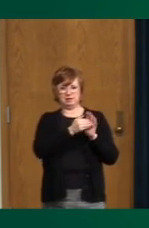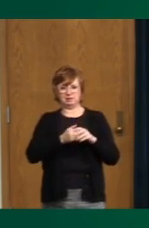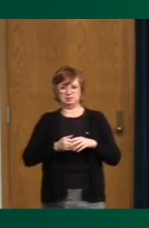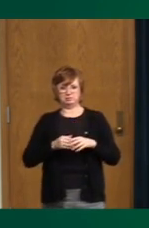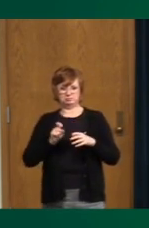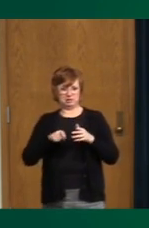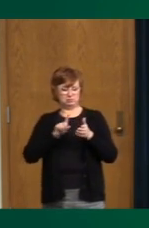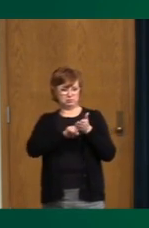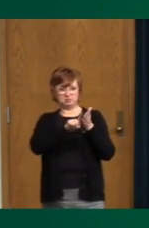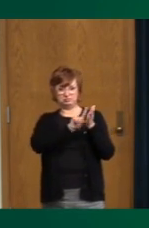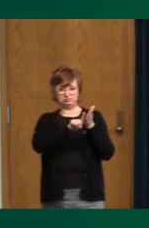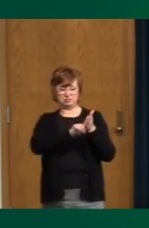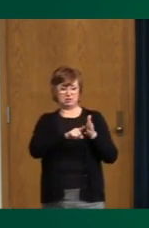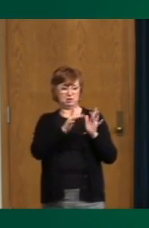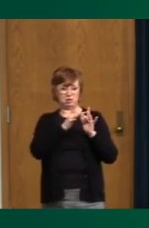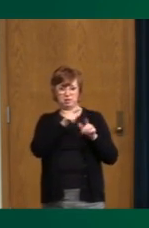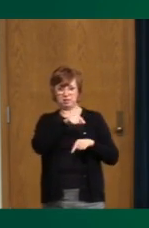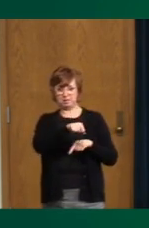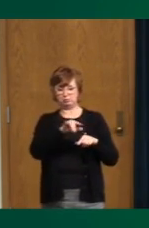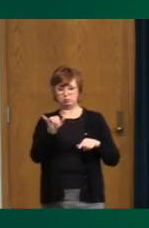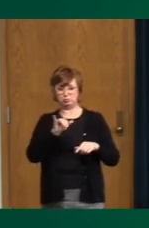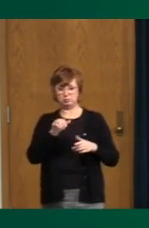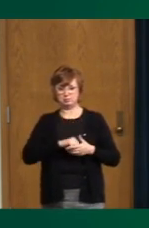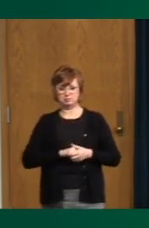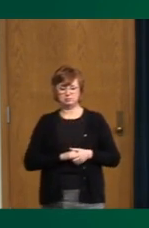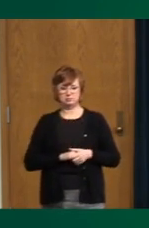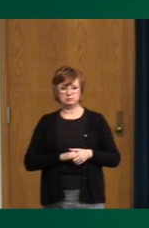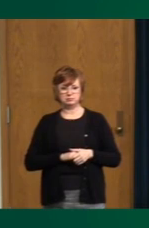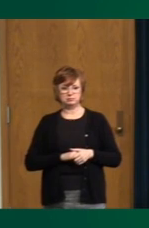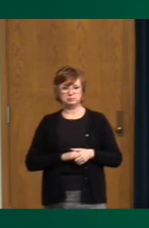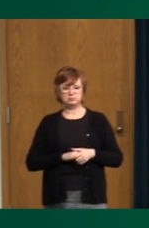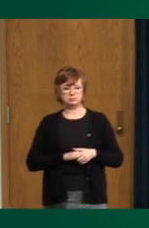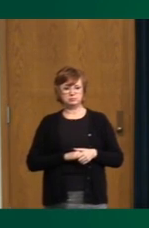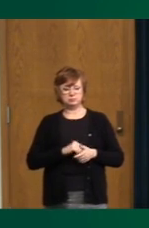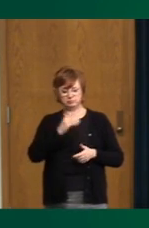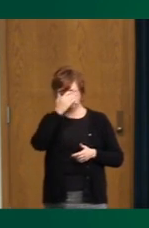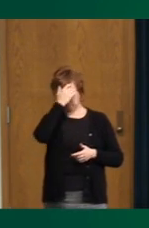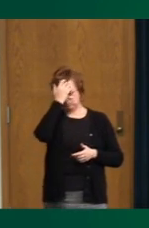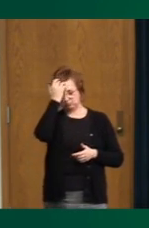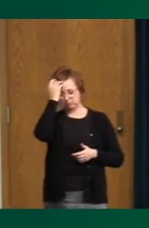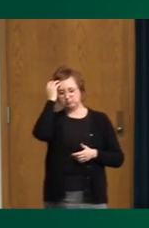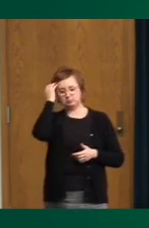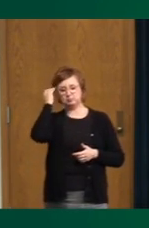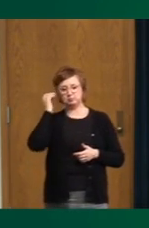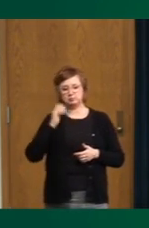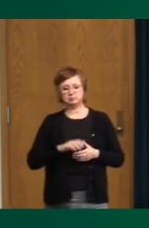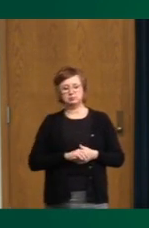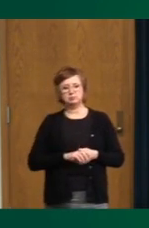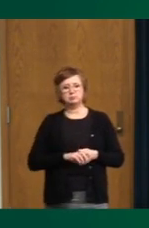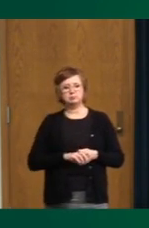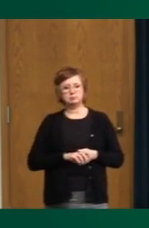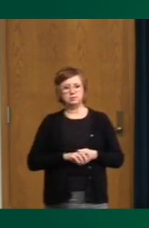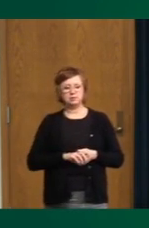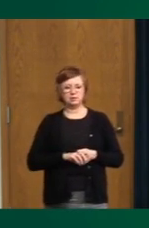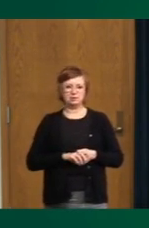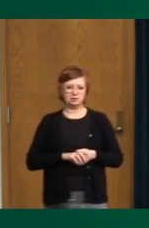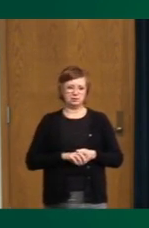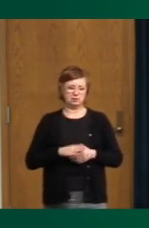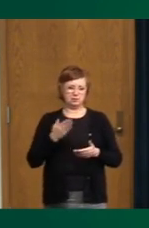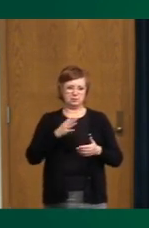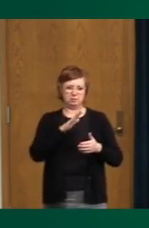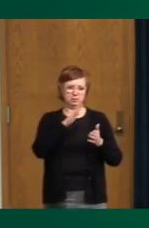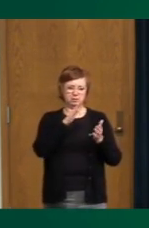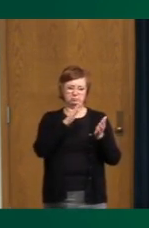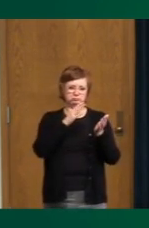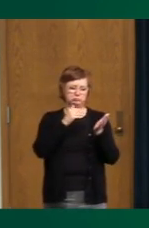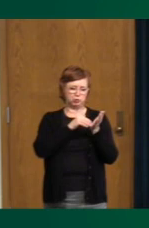they need to be contacted with respect to what they need to do when you test positive, and that's likely a healthcare professional that needs